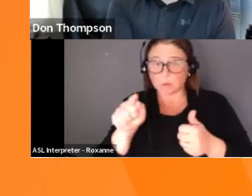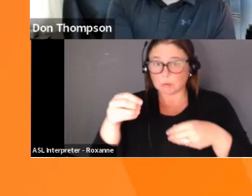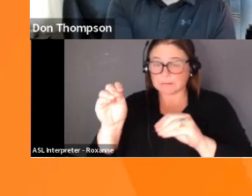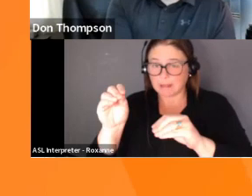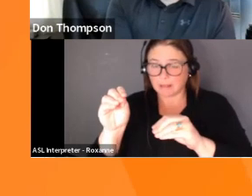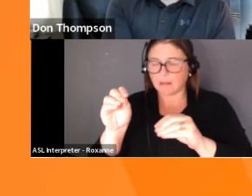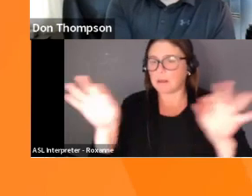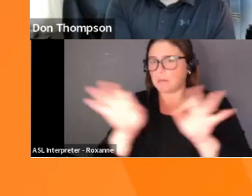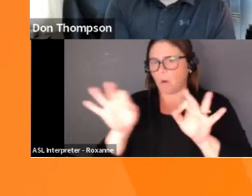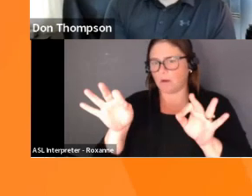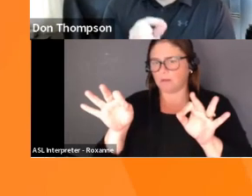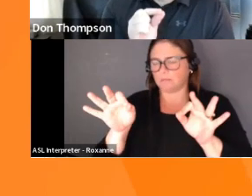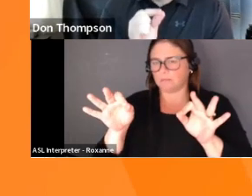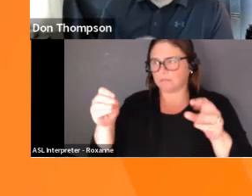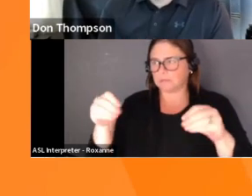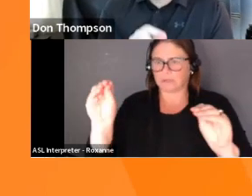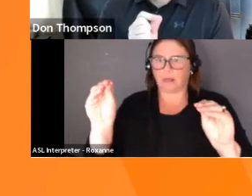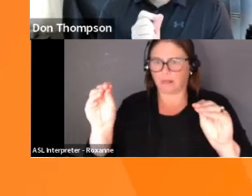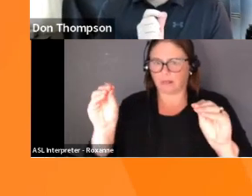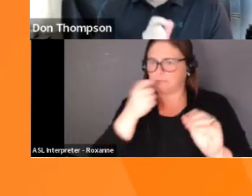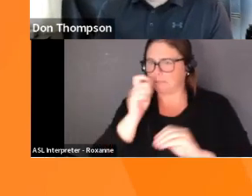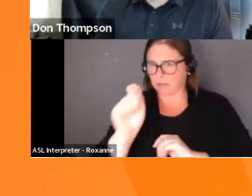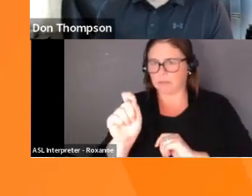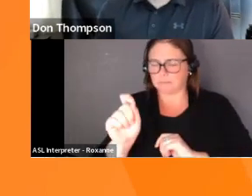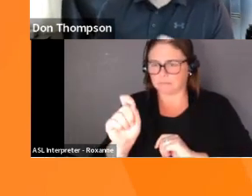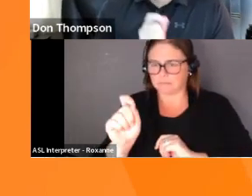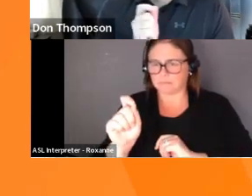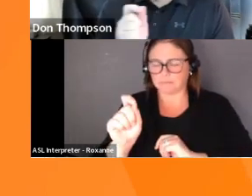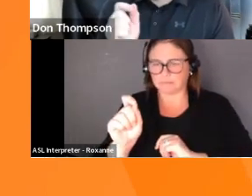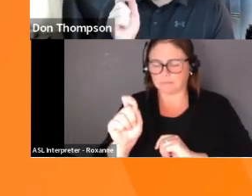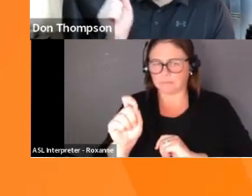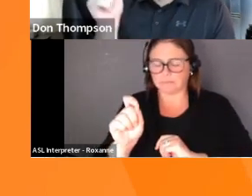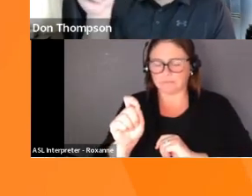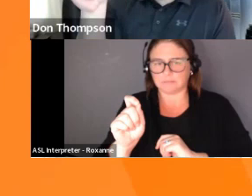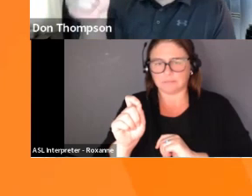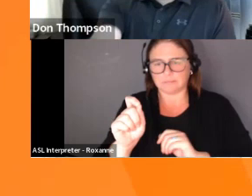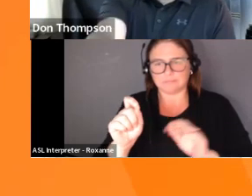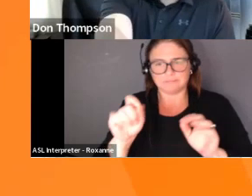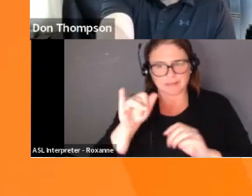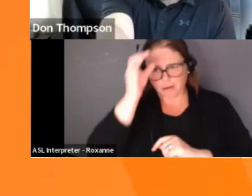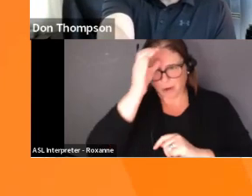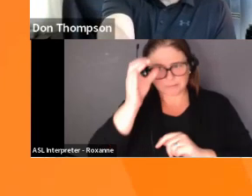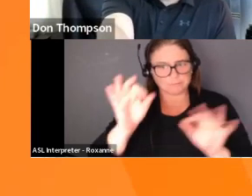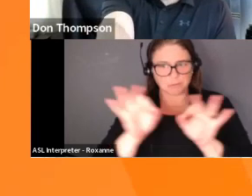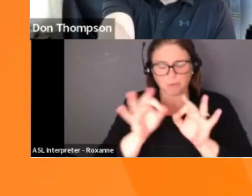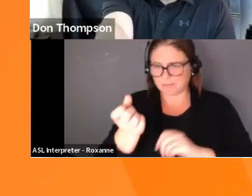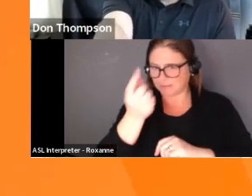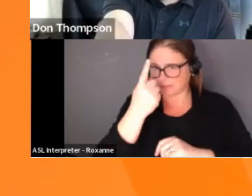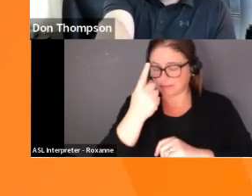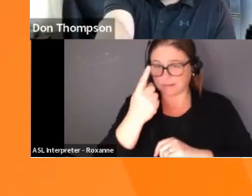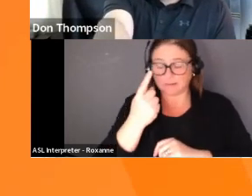is sold. And it's important to understand that, because I may